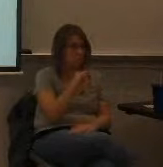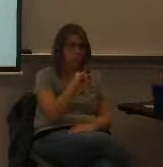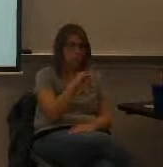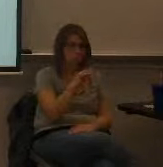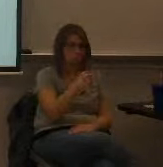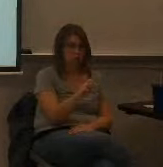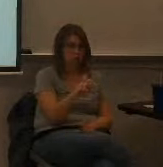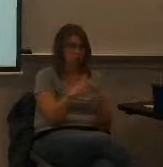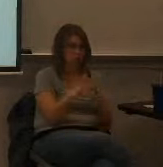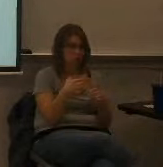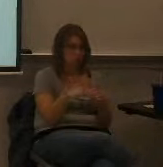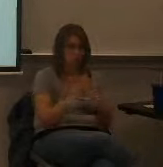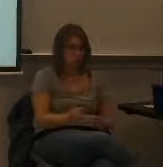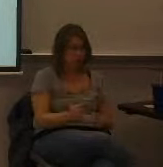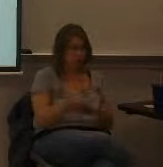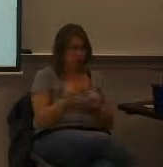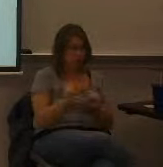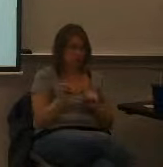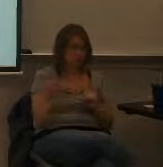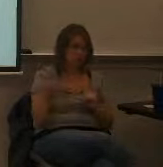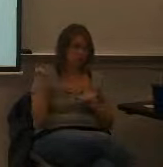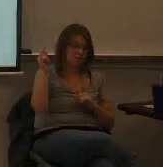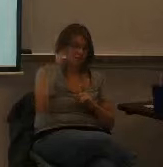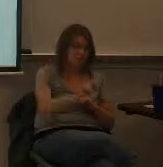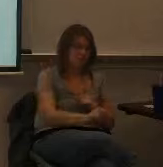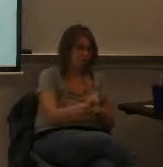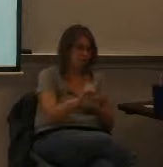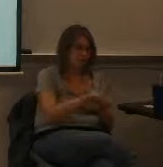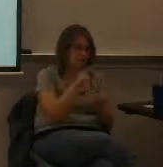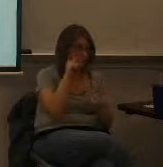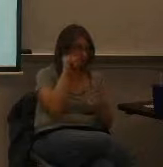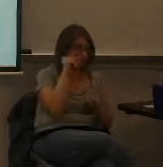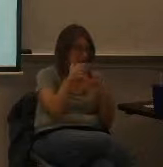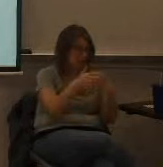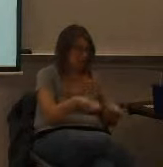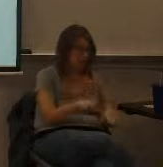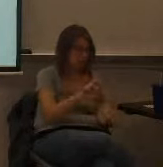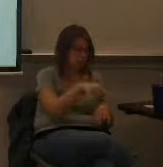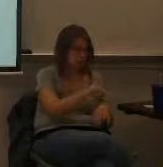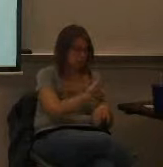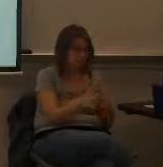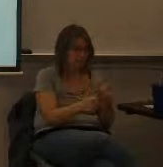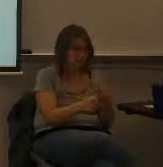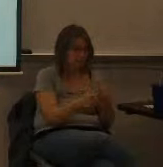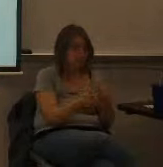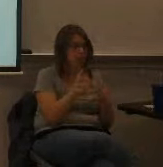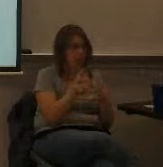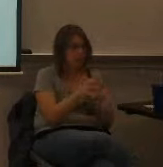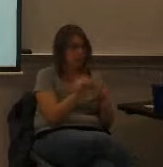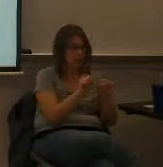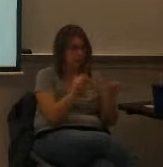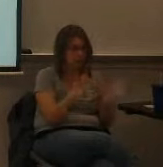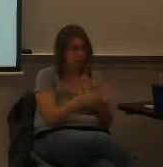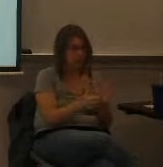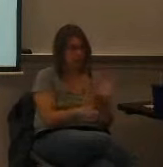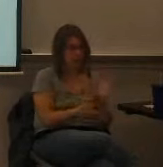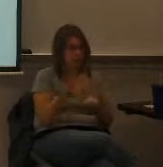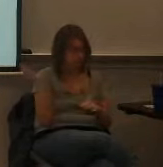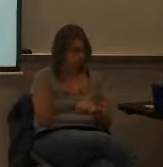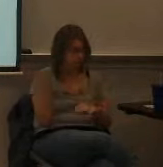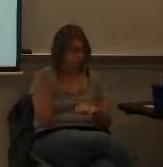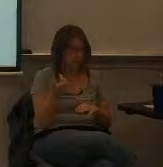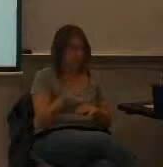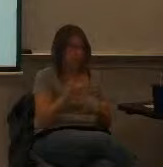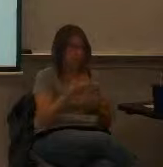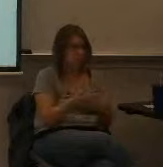very short lifespans. They can fly in as adults, lay their egg, reproduce very quickly, and repopulate the system. So those are what are